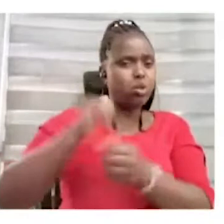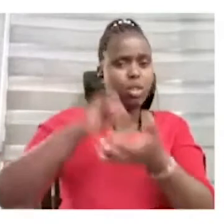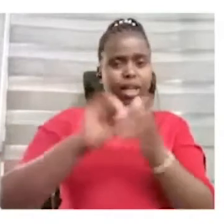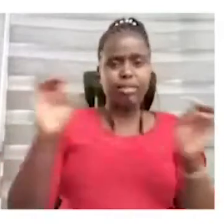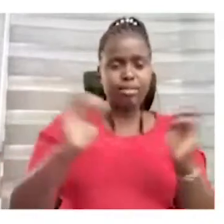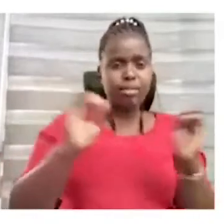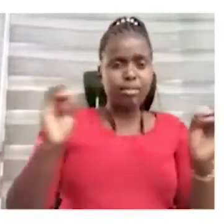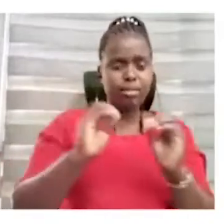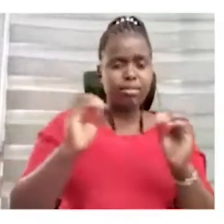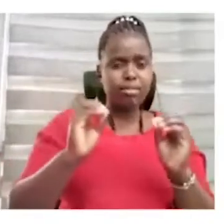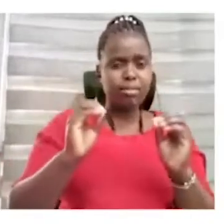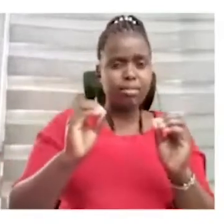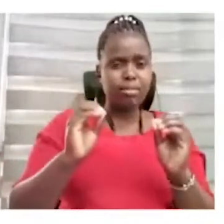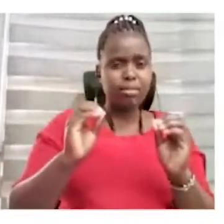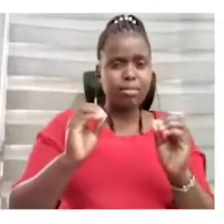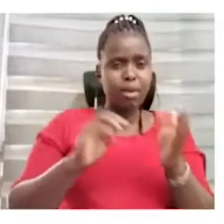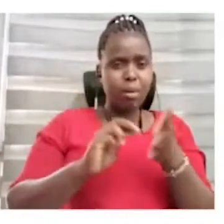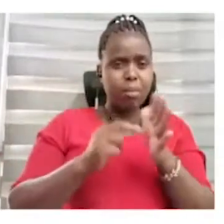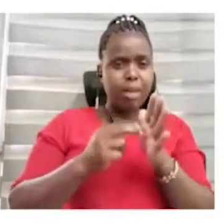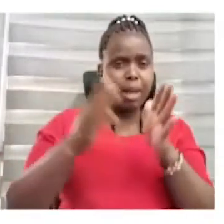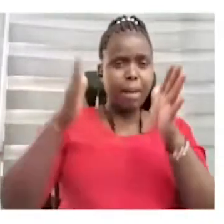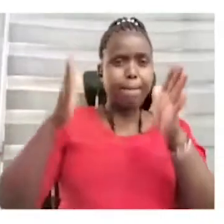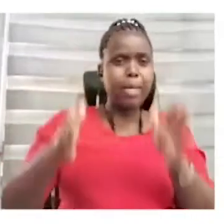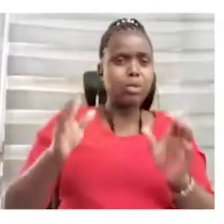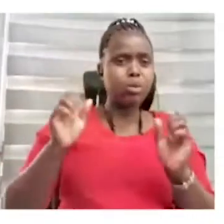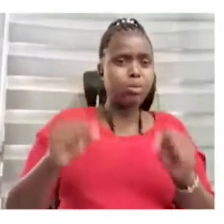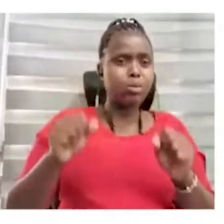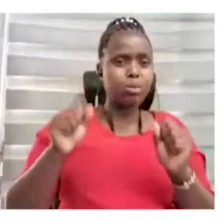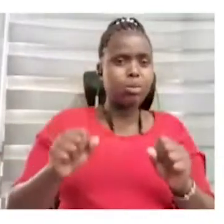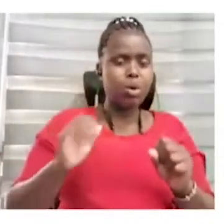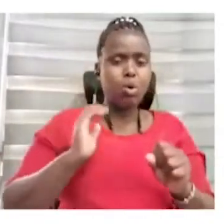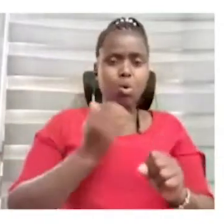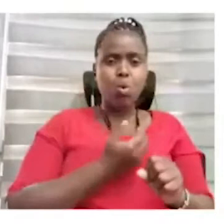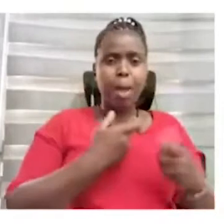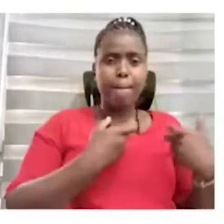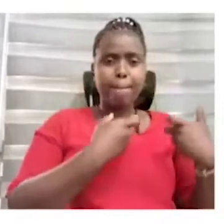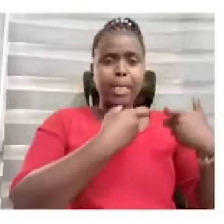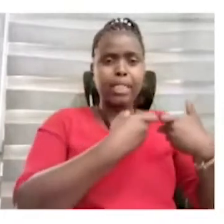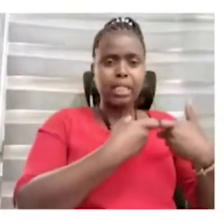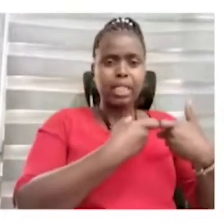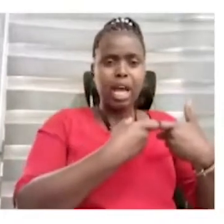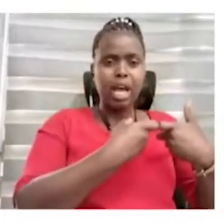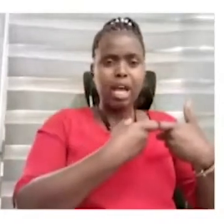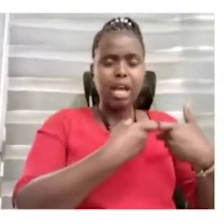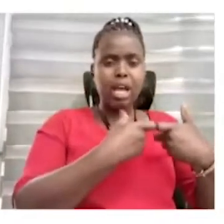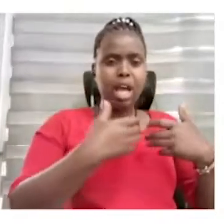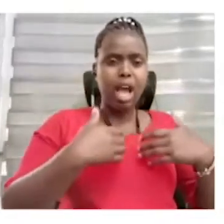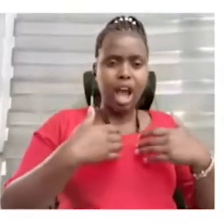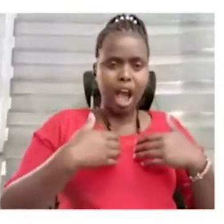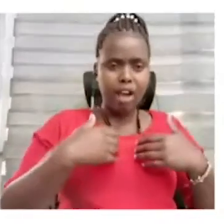cases, similar to what Karen was saying, we partner with, we have trusted tester groups, so we'll